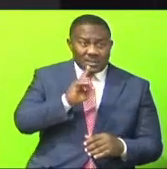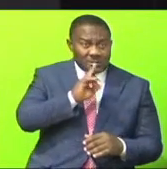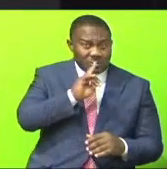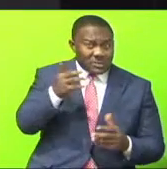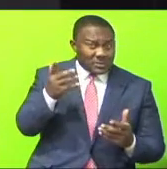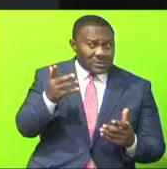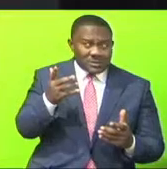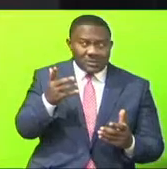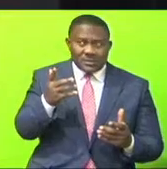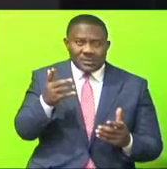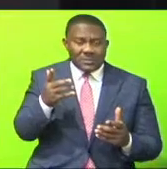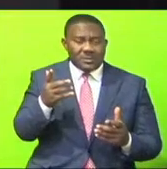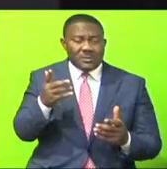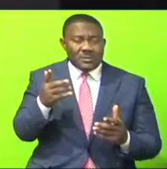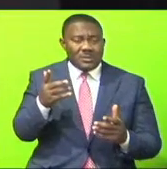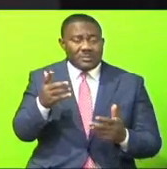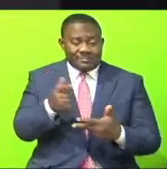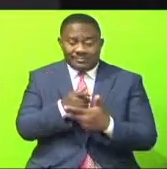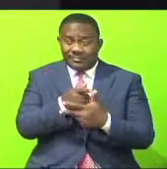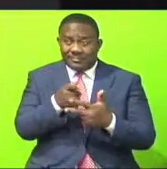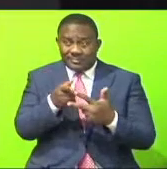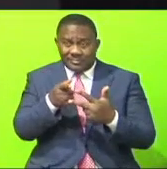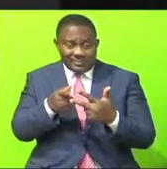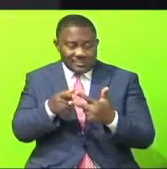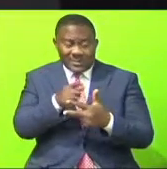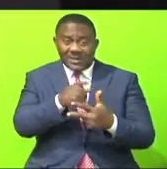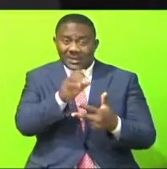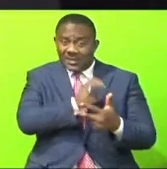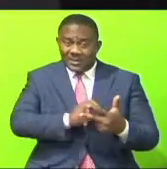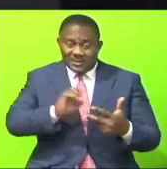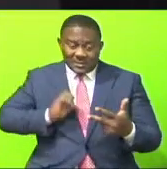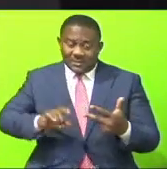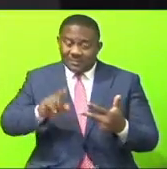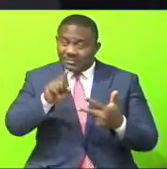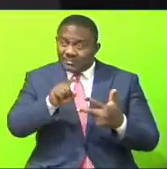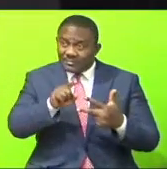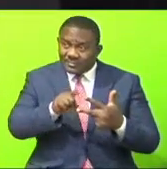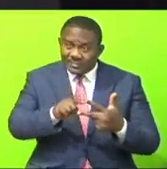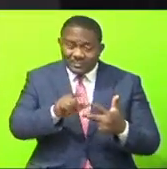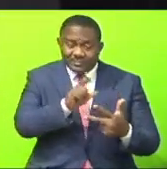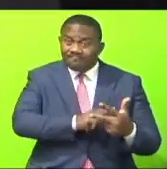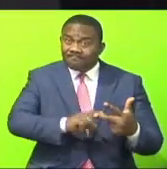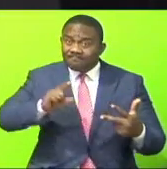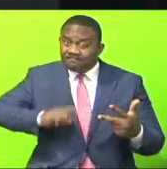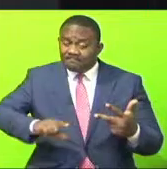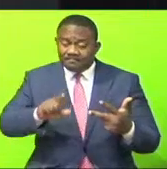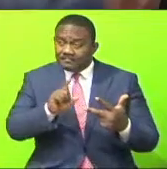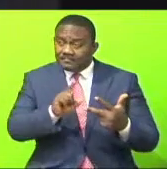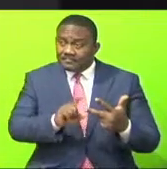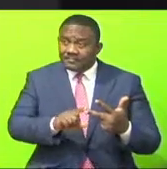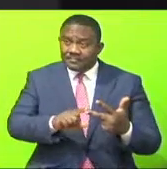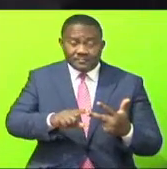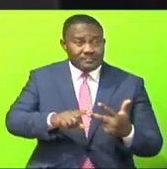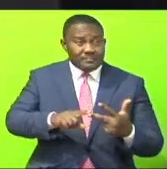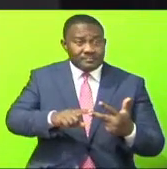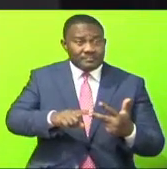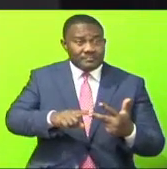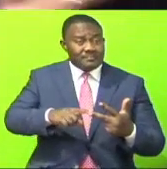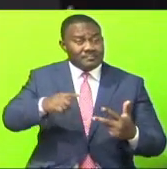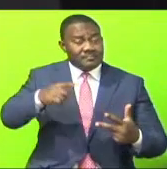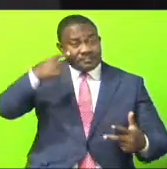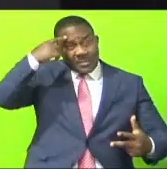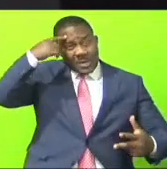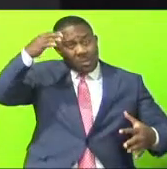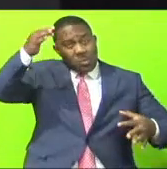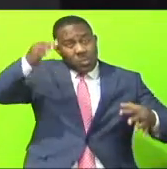The trinity of governance is that we have the executive, we have the legislature, and we have the judiciary. We don't need